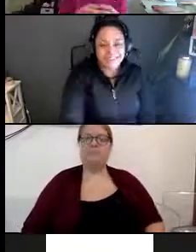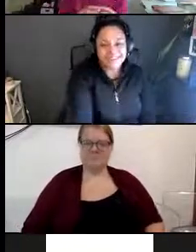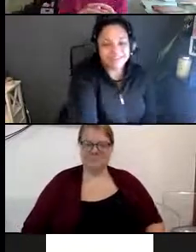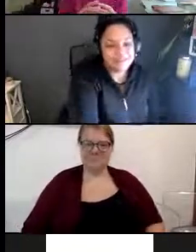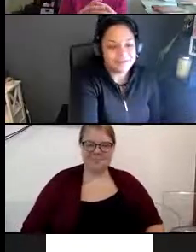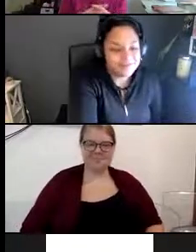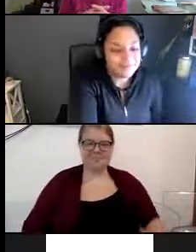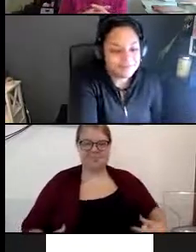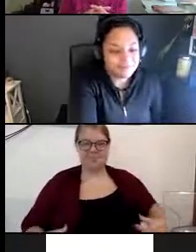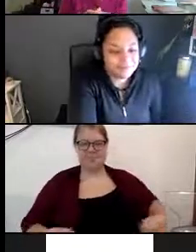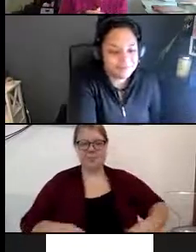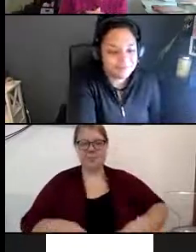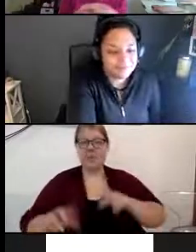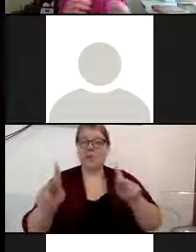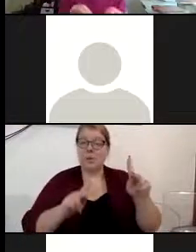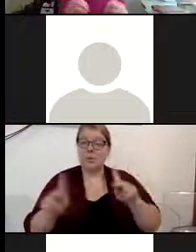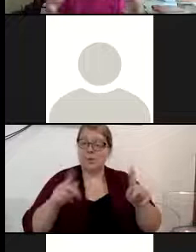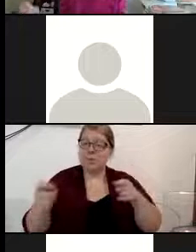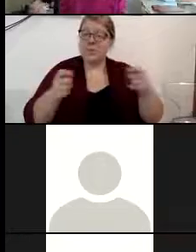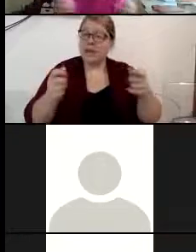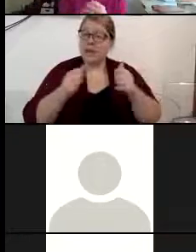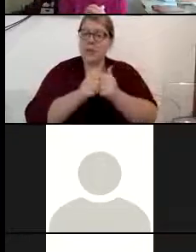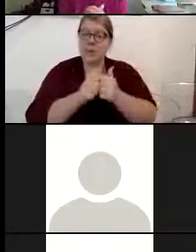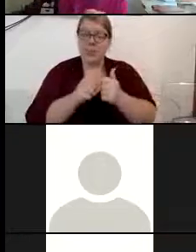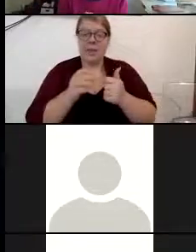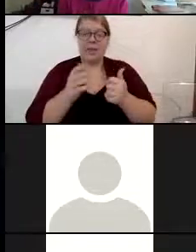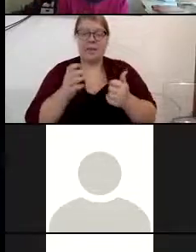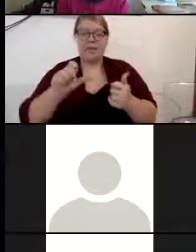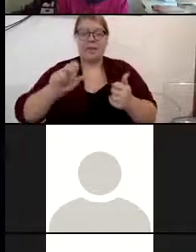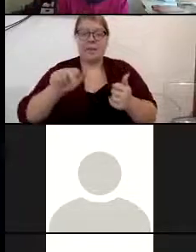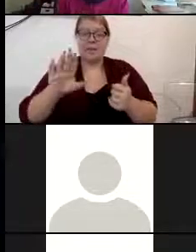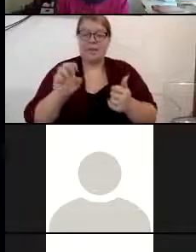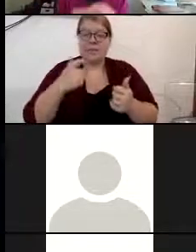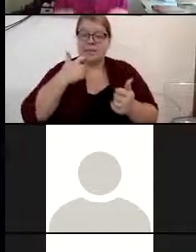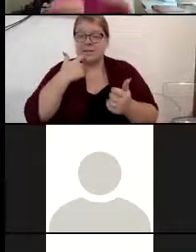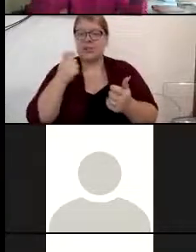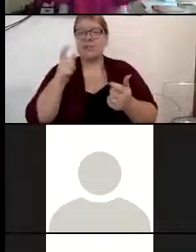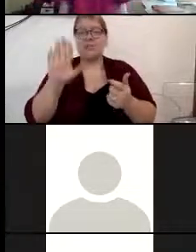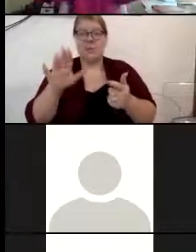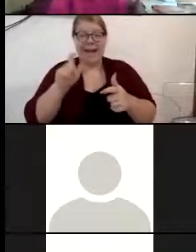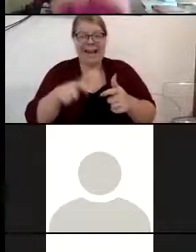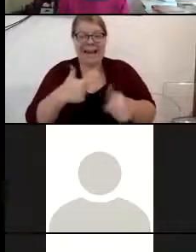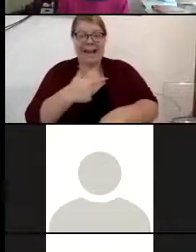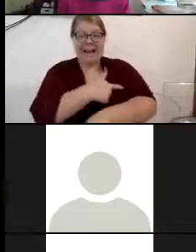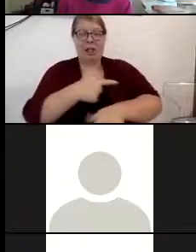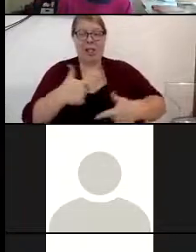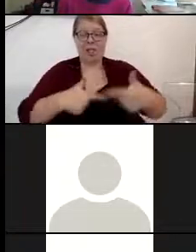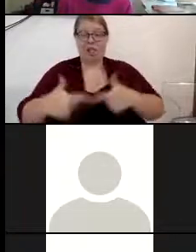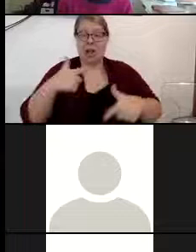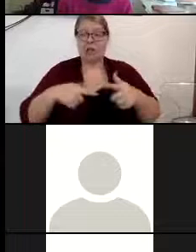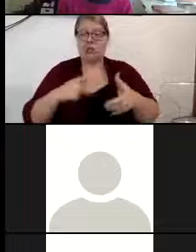having to deal with substance addictions said we need needle exchange programs, and convinced those